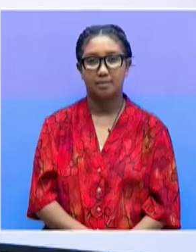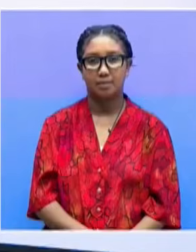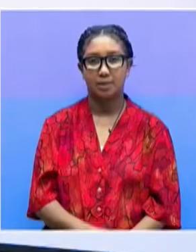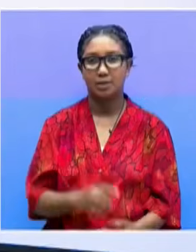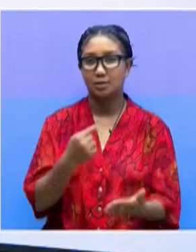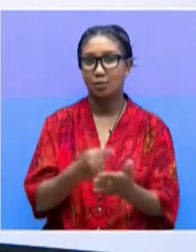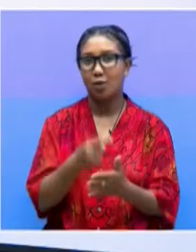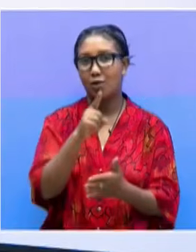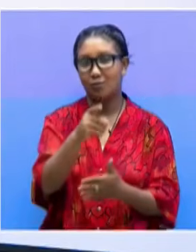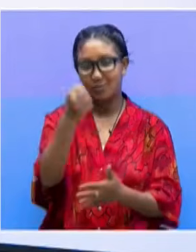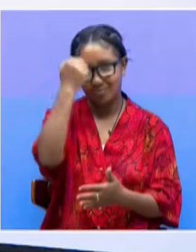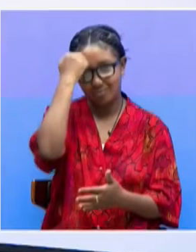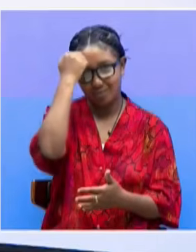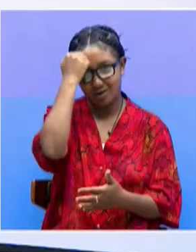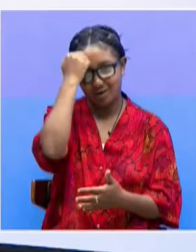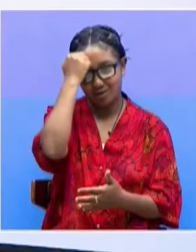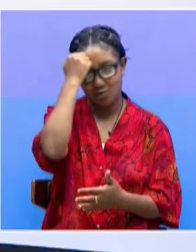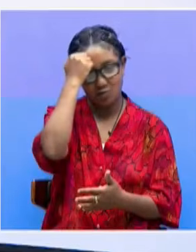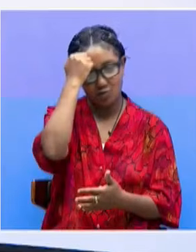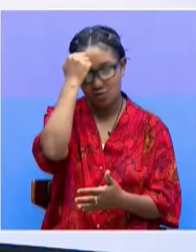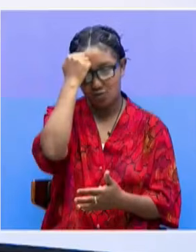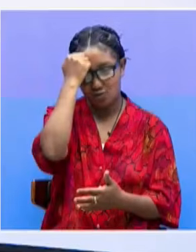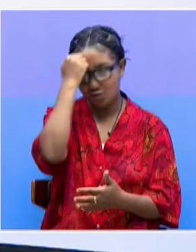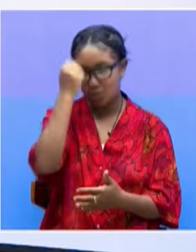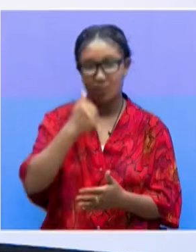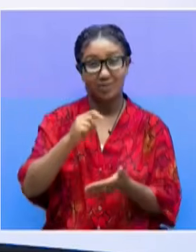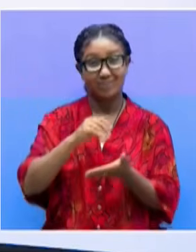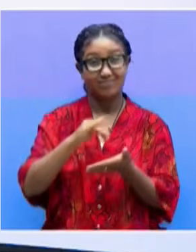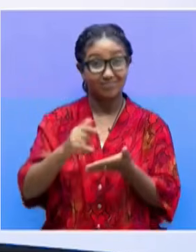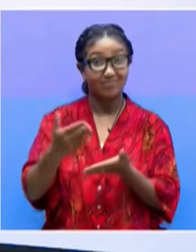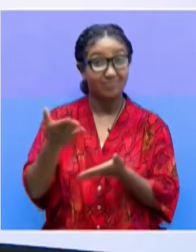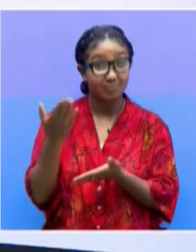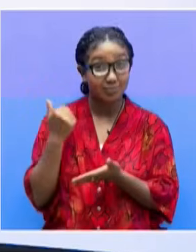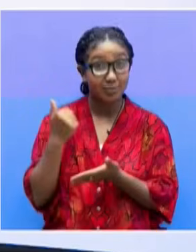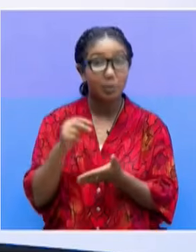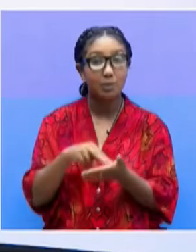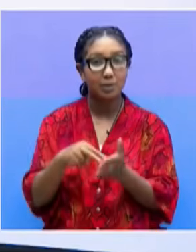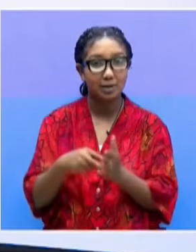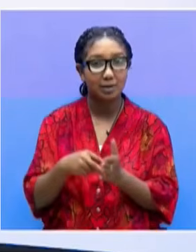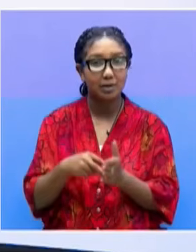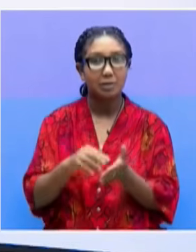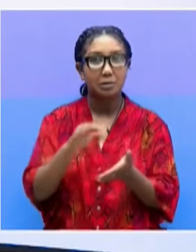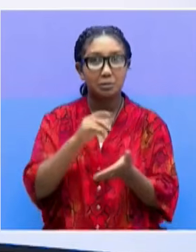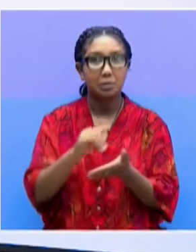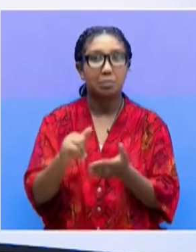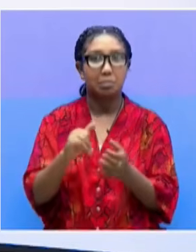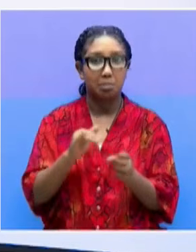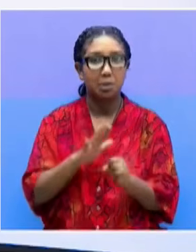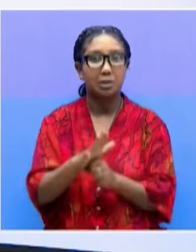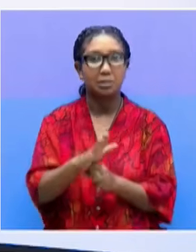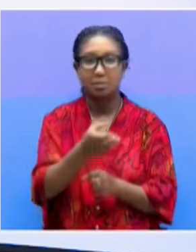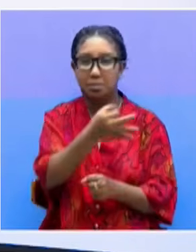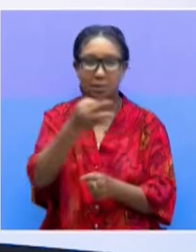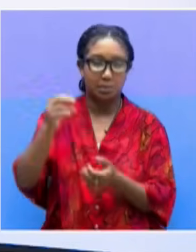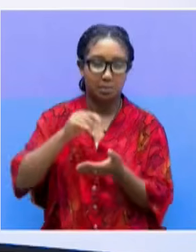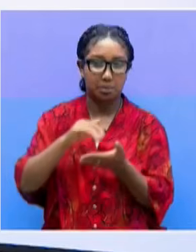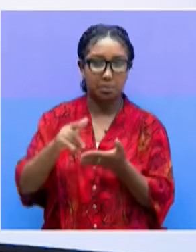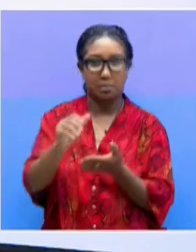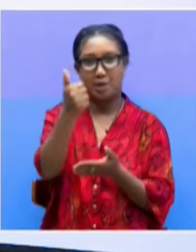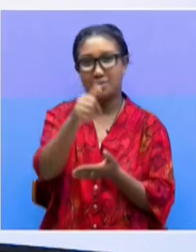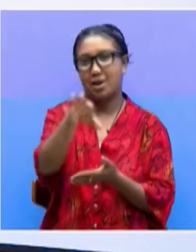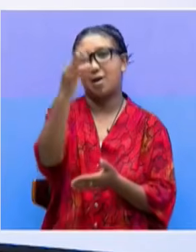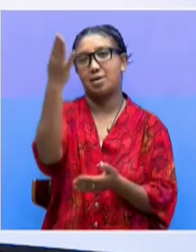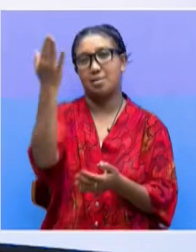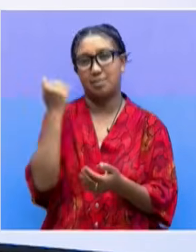This is one of your regrets. Oh, if I had studied harder, which means you study hard, but if I had studied harder, you